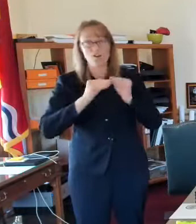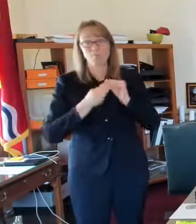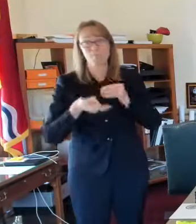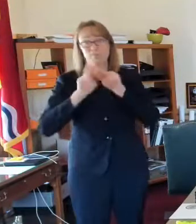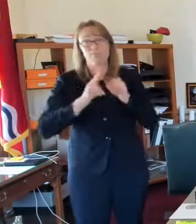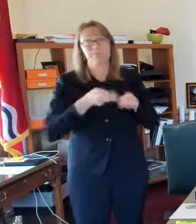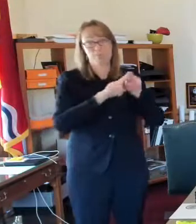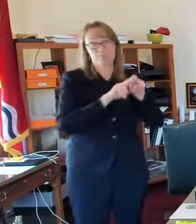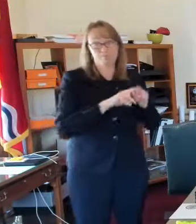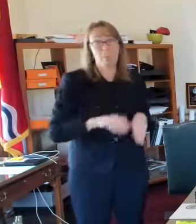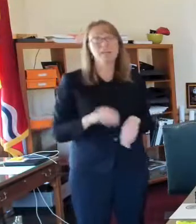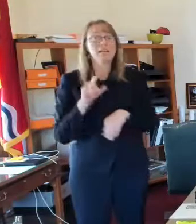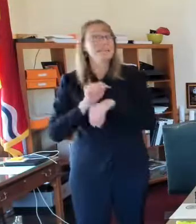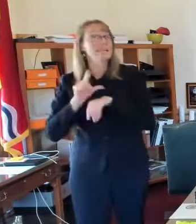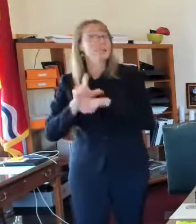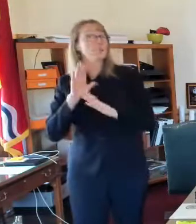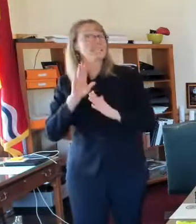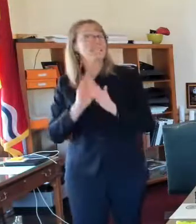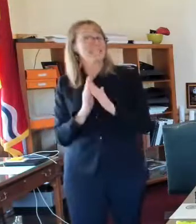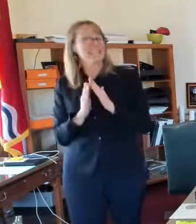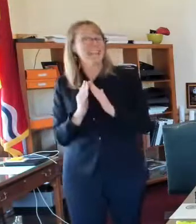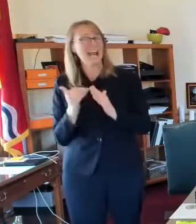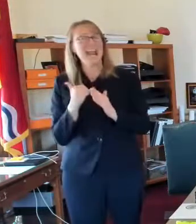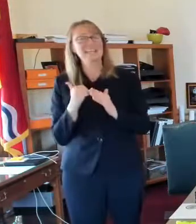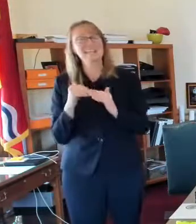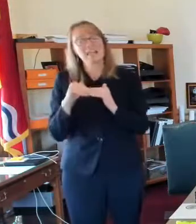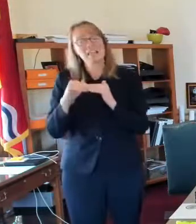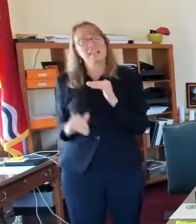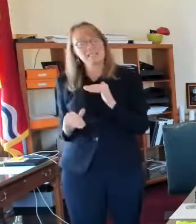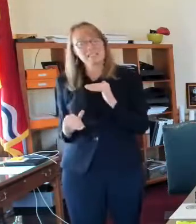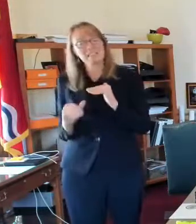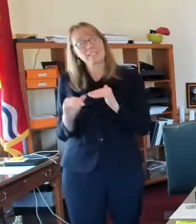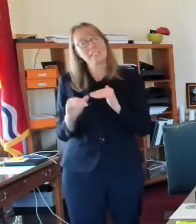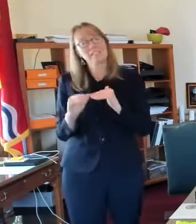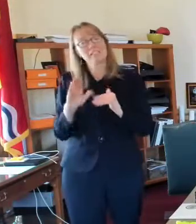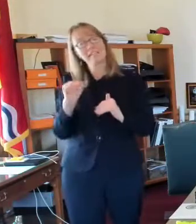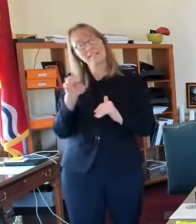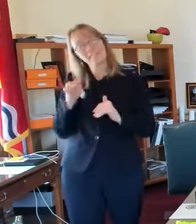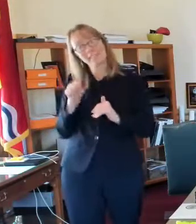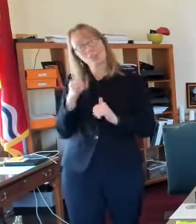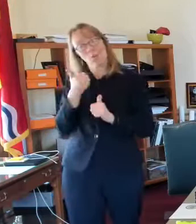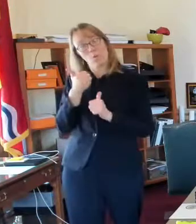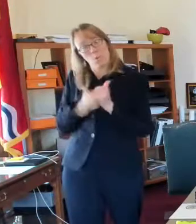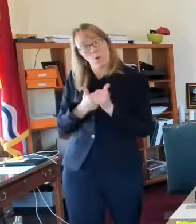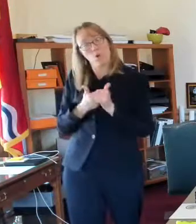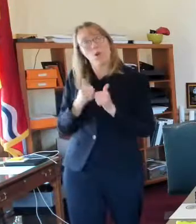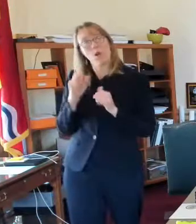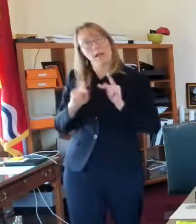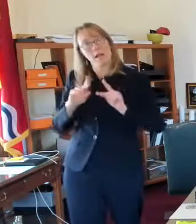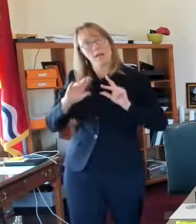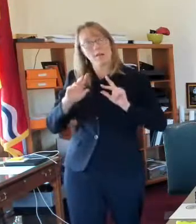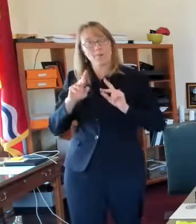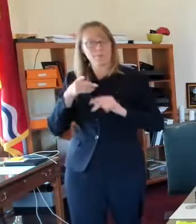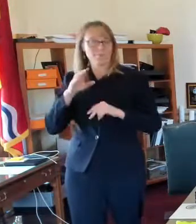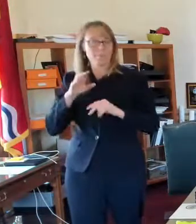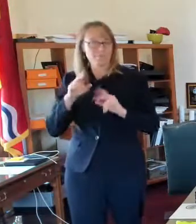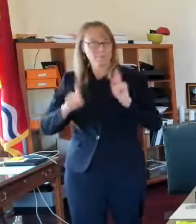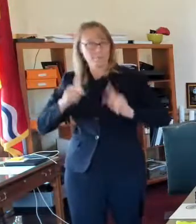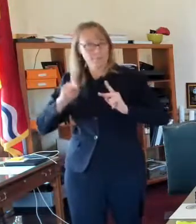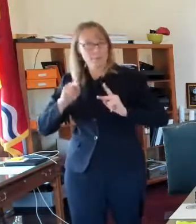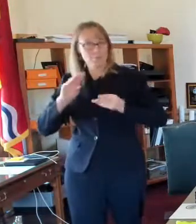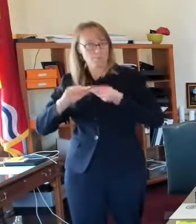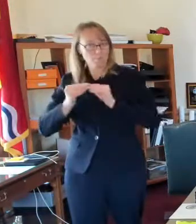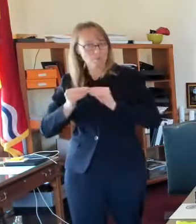has fewer cases per capita than either St. Charles County or St. Louis County. We're